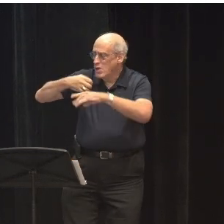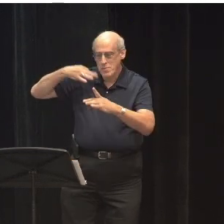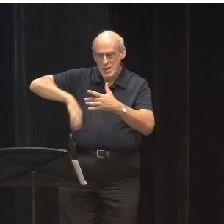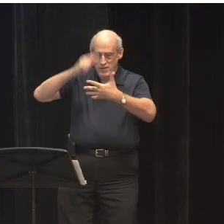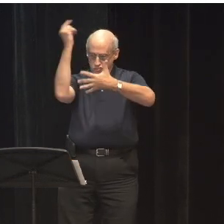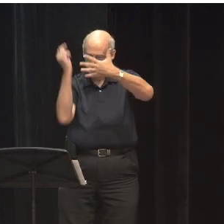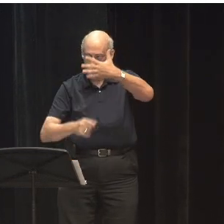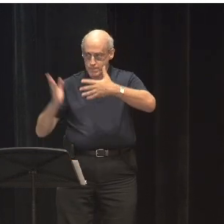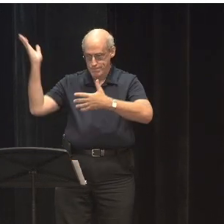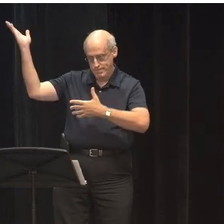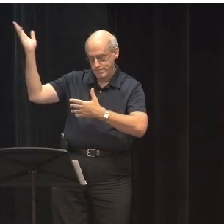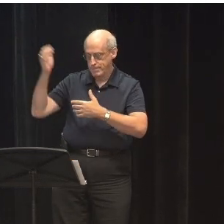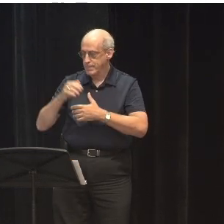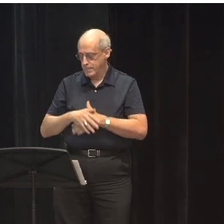are.